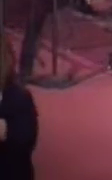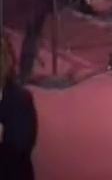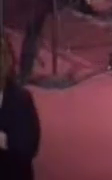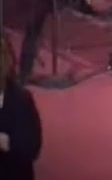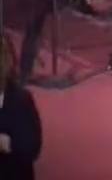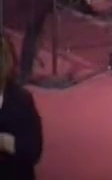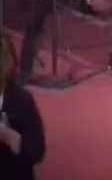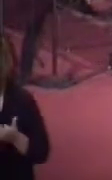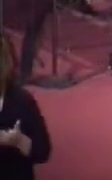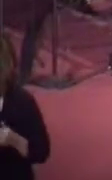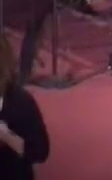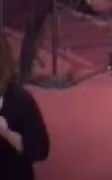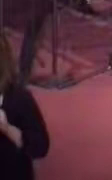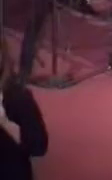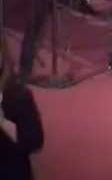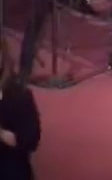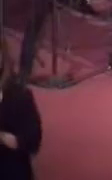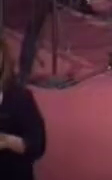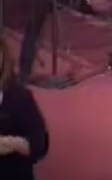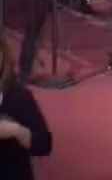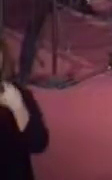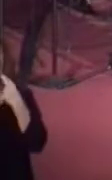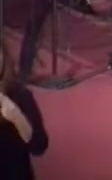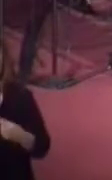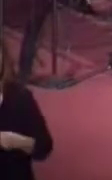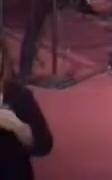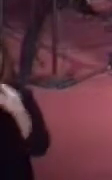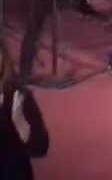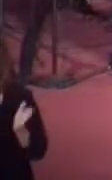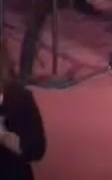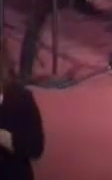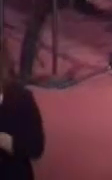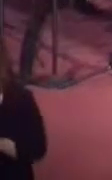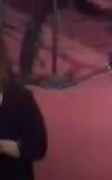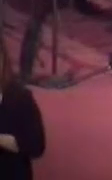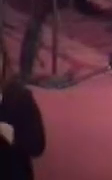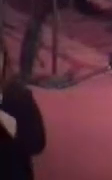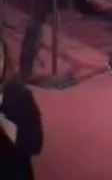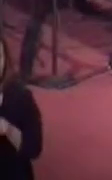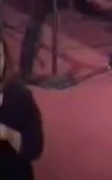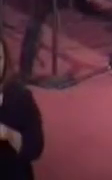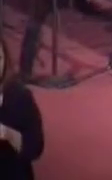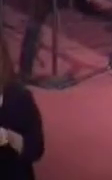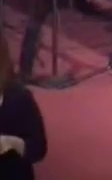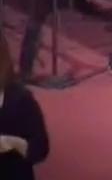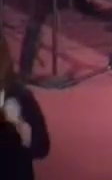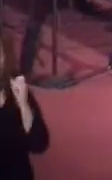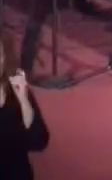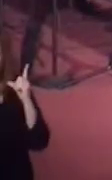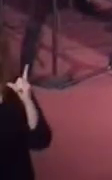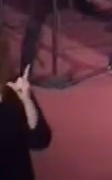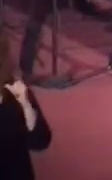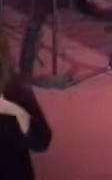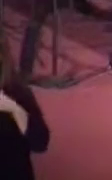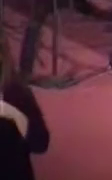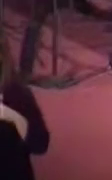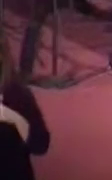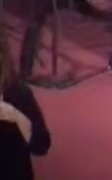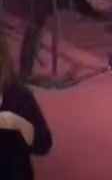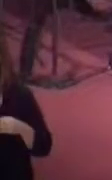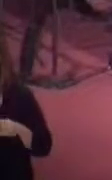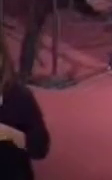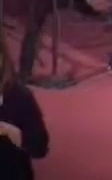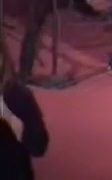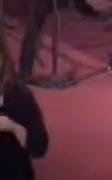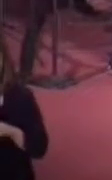Lord. Keep on rejoicing. Be prepared for persecution. Don't be surprised when you're persecuted at